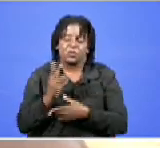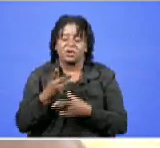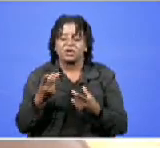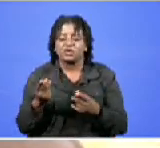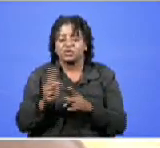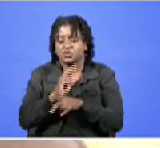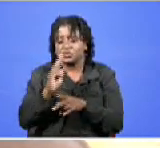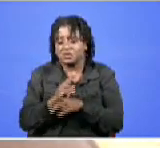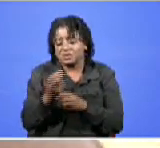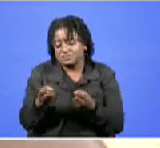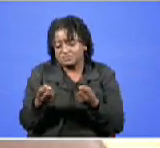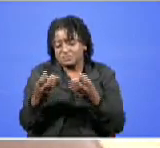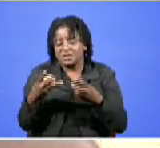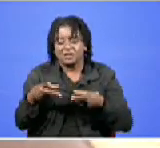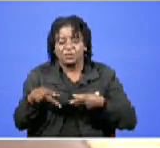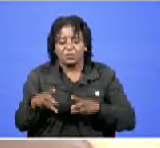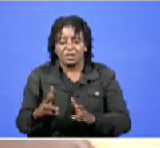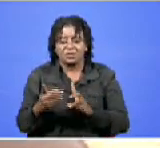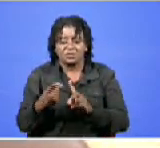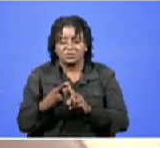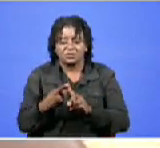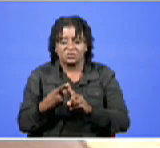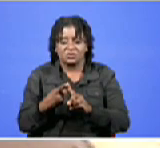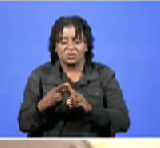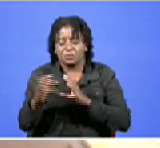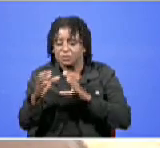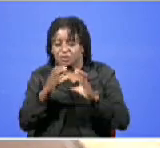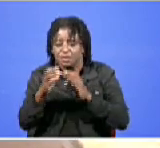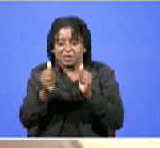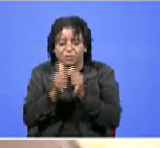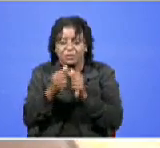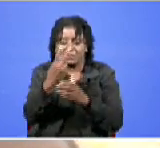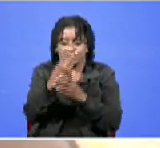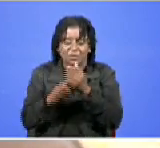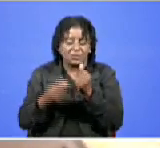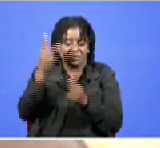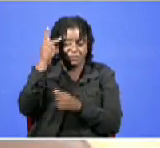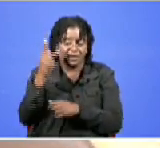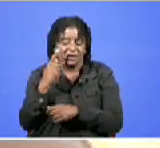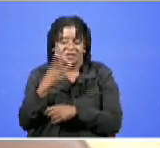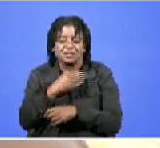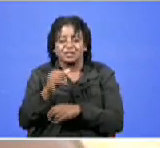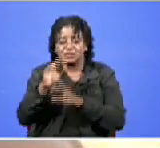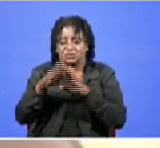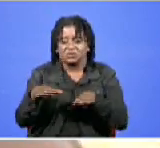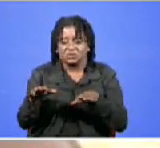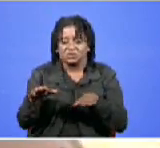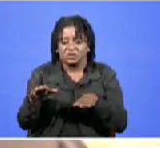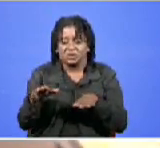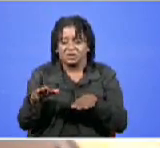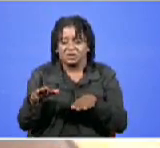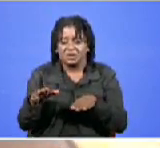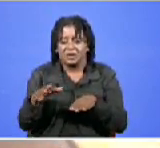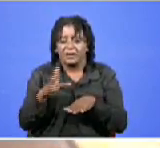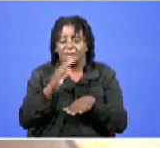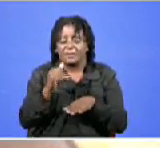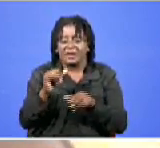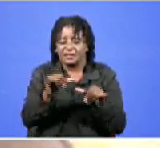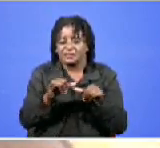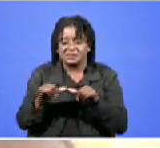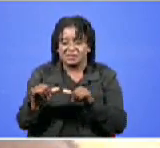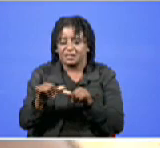multiple strategies to reach both parents, children, bystanders who observe what is going on